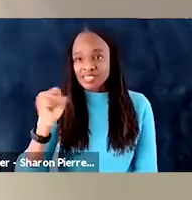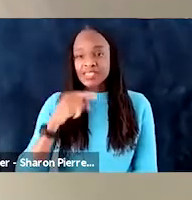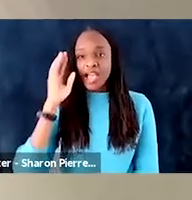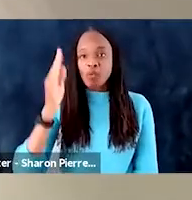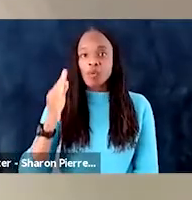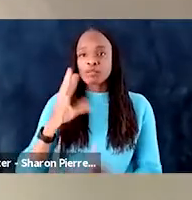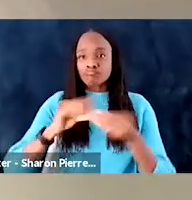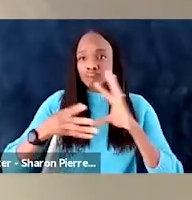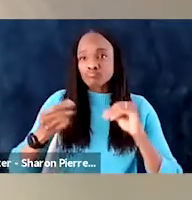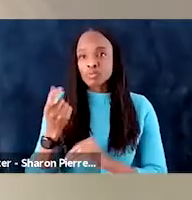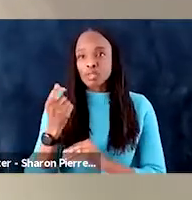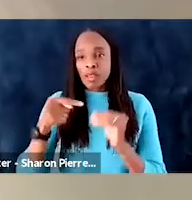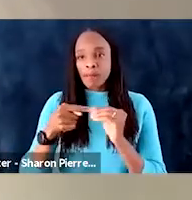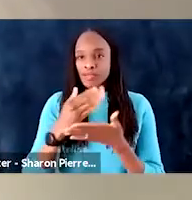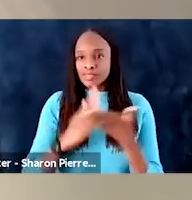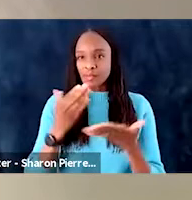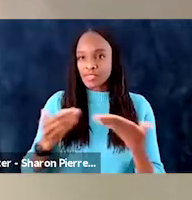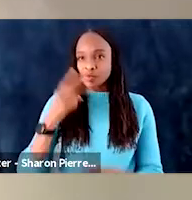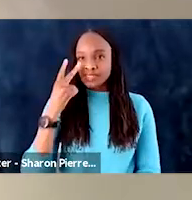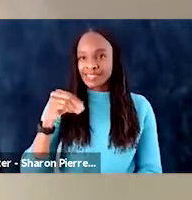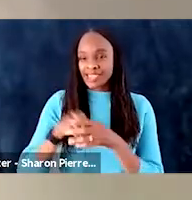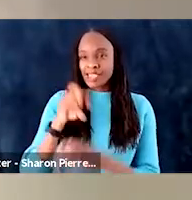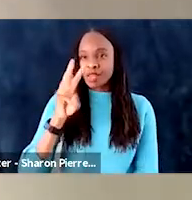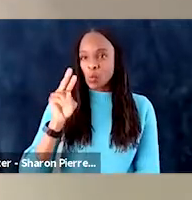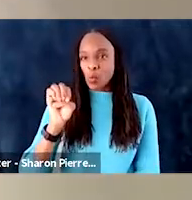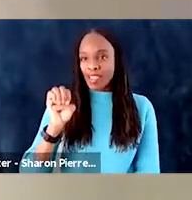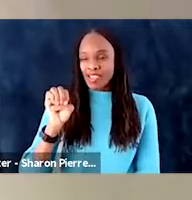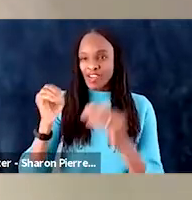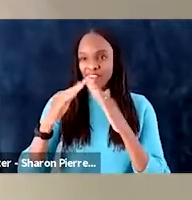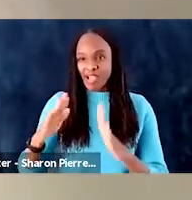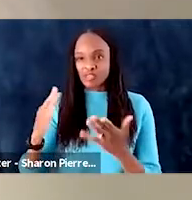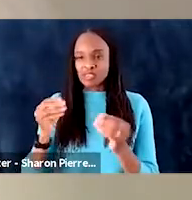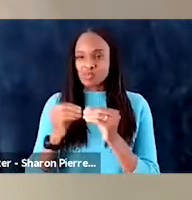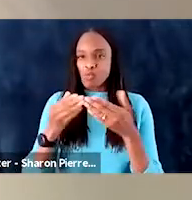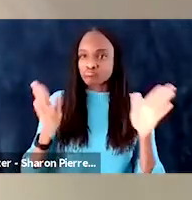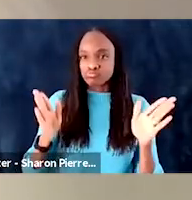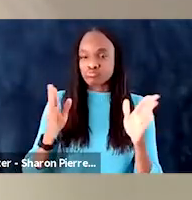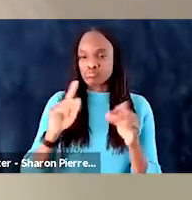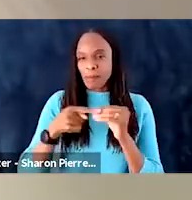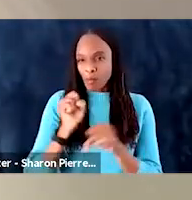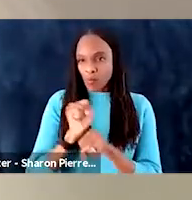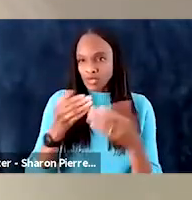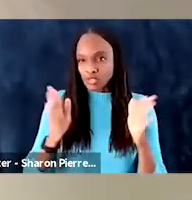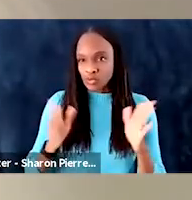bit about how some of the things that we're seeing in warehouses can be more broadly talked about in terms of work in general.